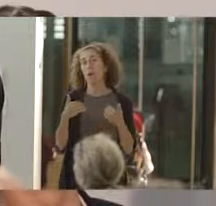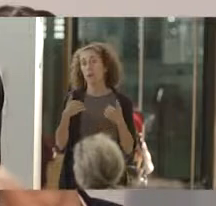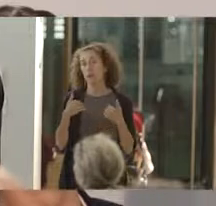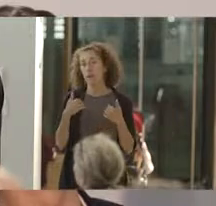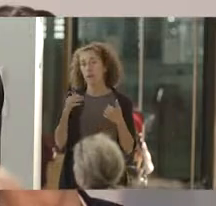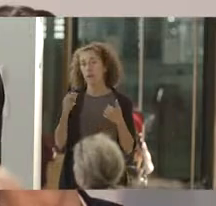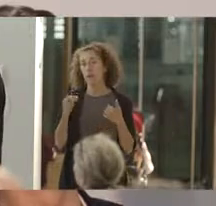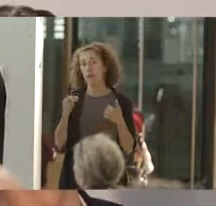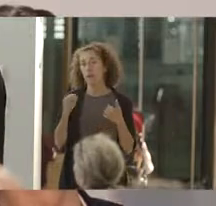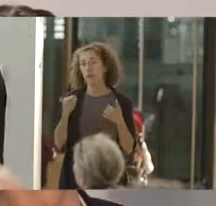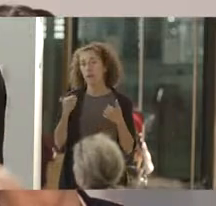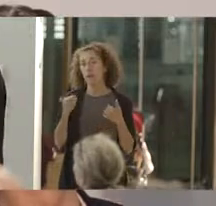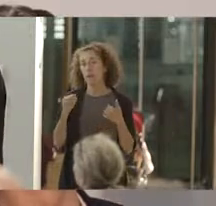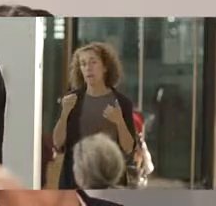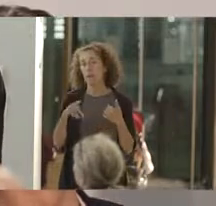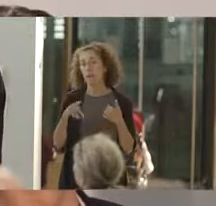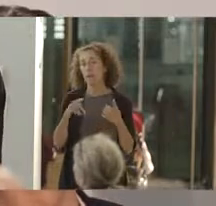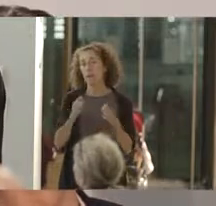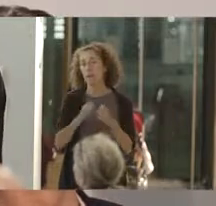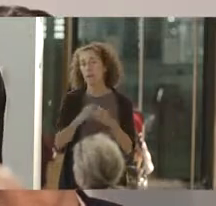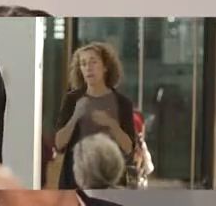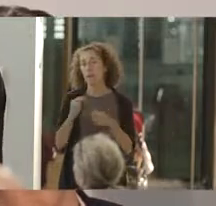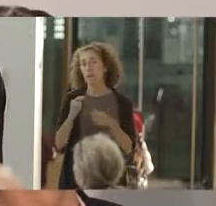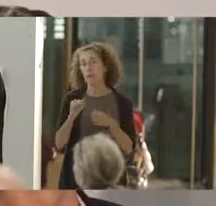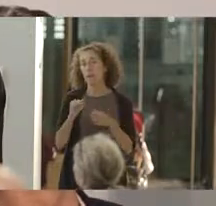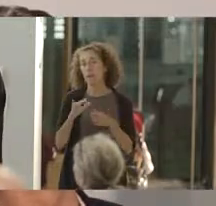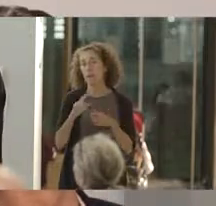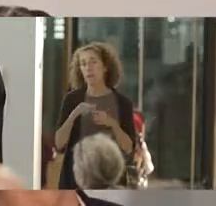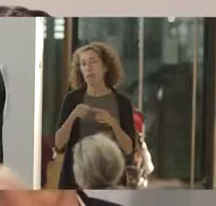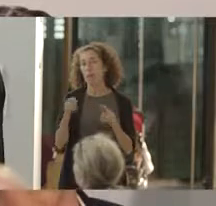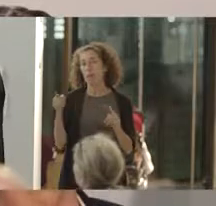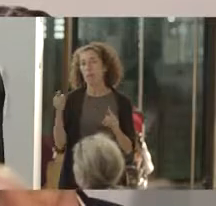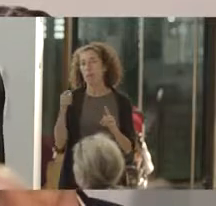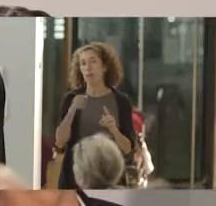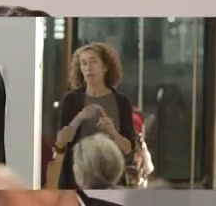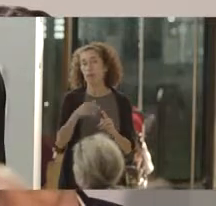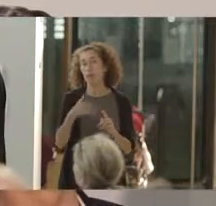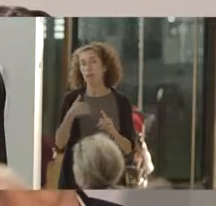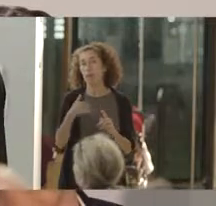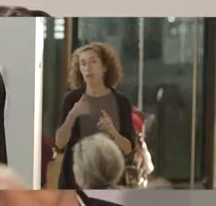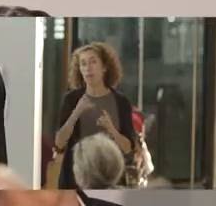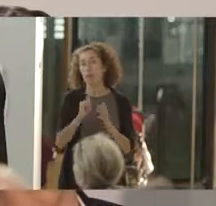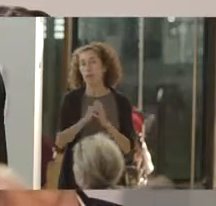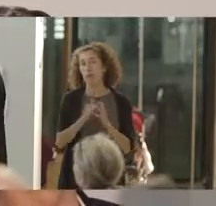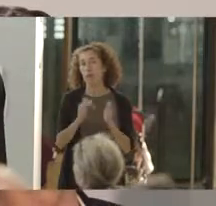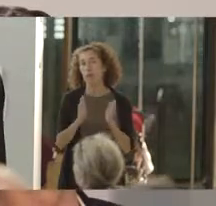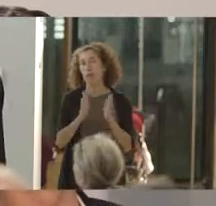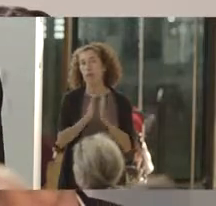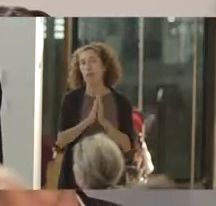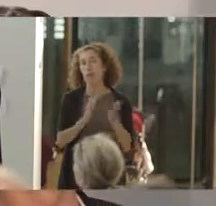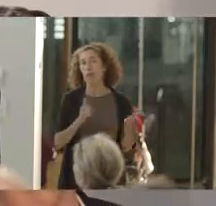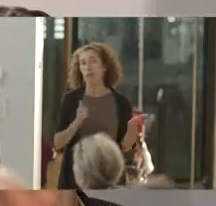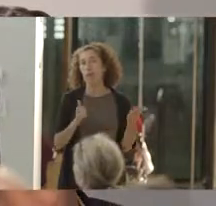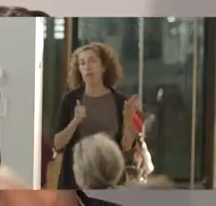appeal. I think as we think about the appeal, one of the things that is significant is to recognize that,